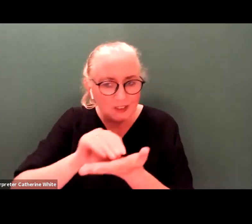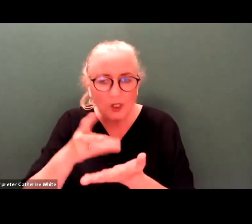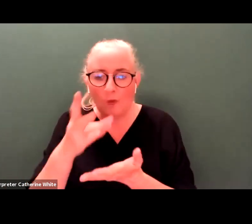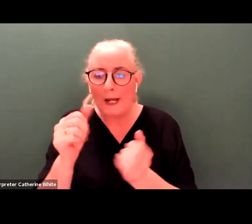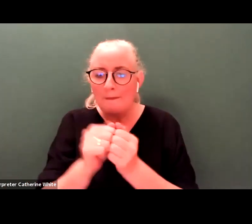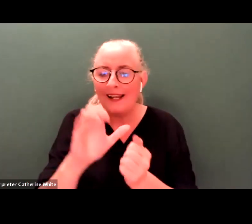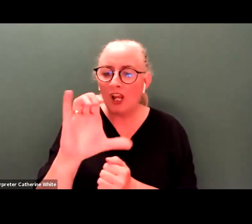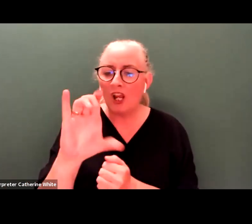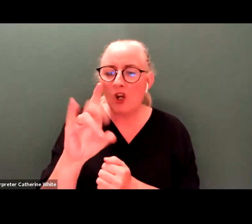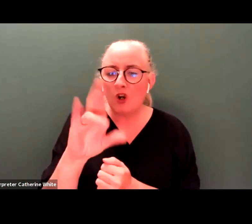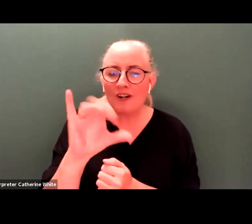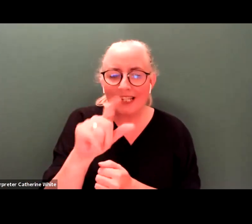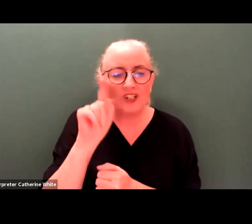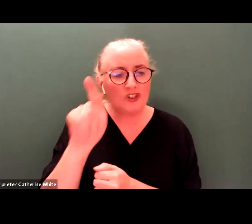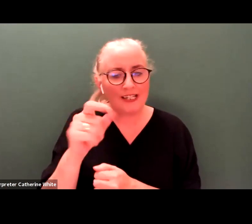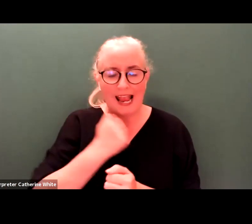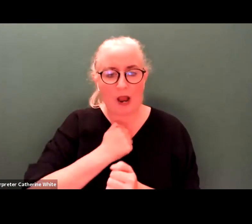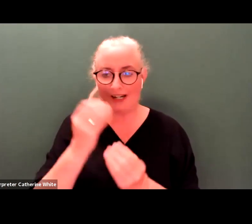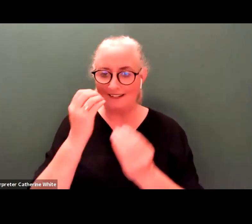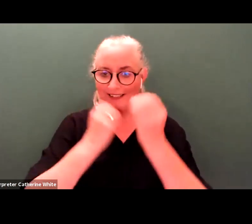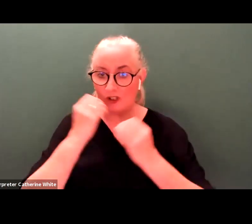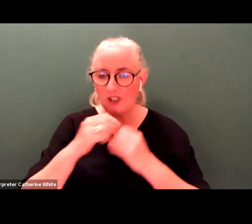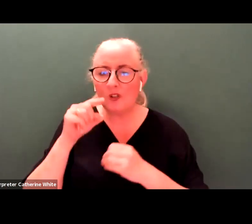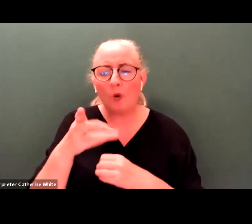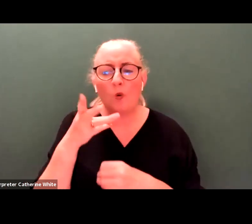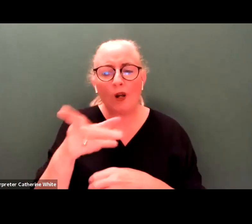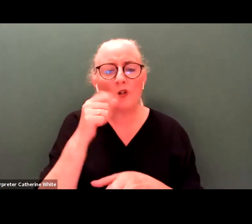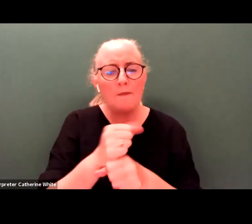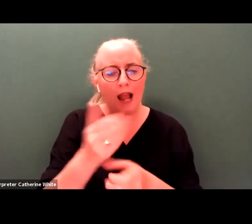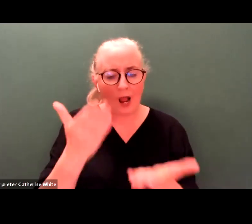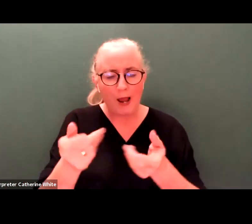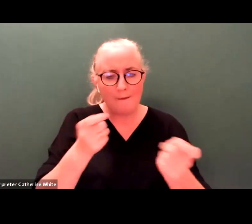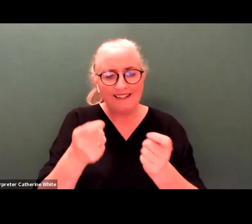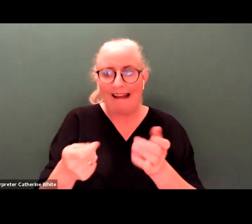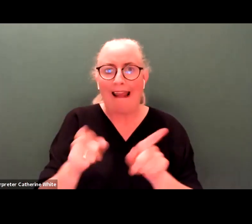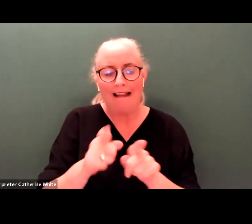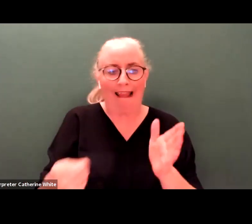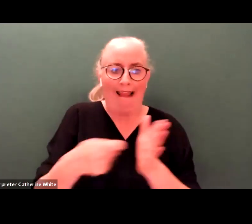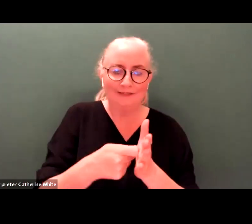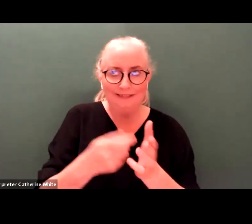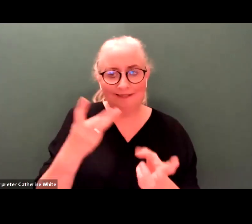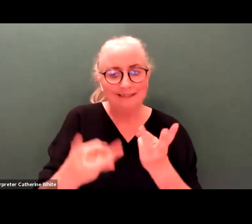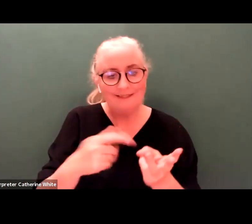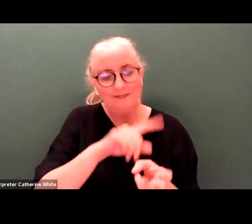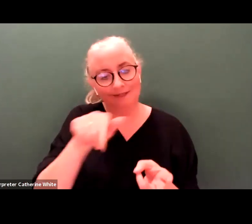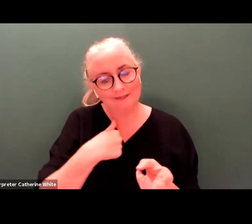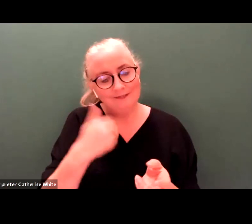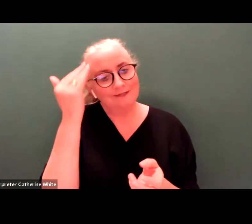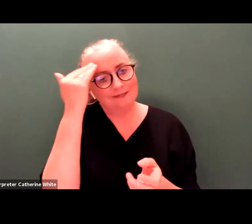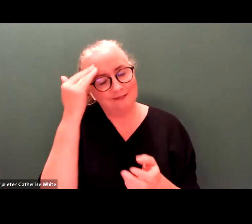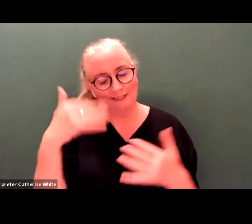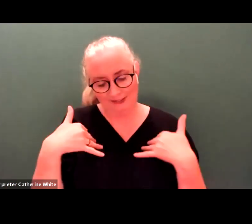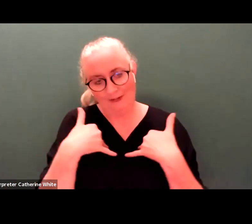Christine Gurnett, who's our senior dietitian, and she's going to talk to you about managing those extra few pounds that we all worry